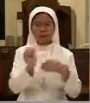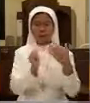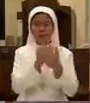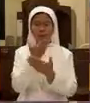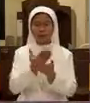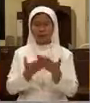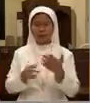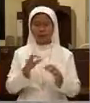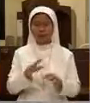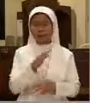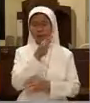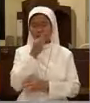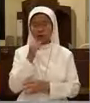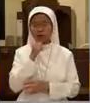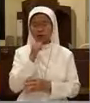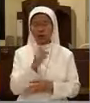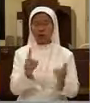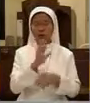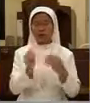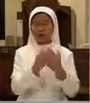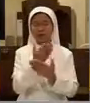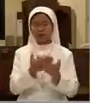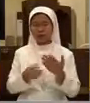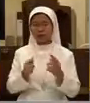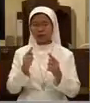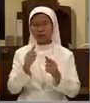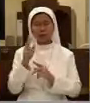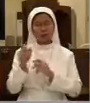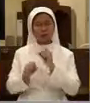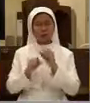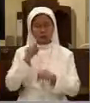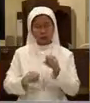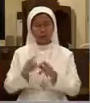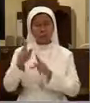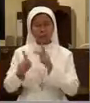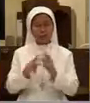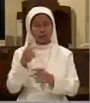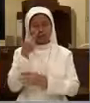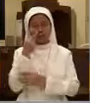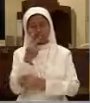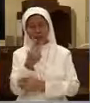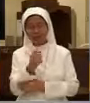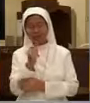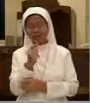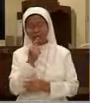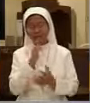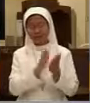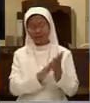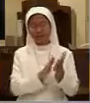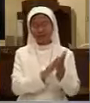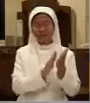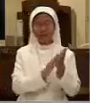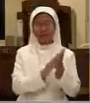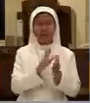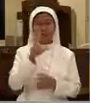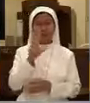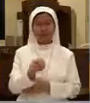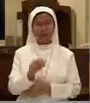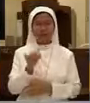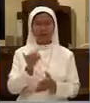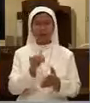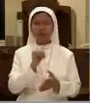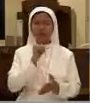things for people to notice you, for people to praise you. No, that's not